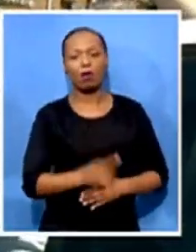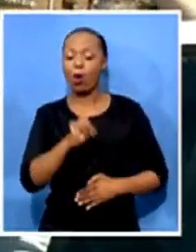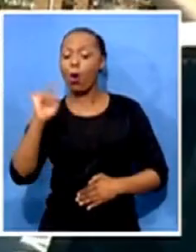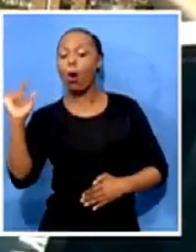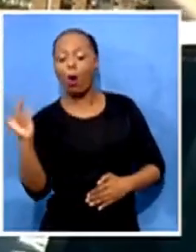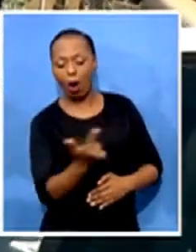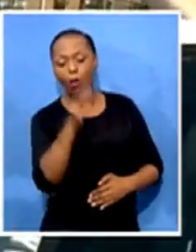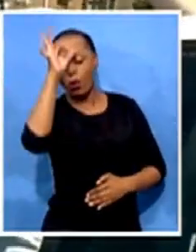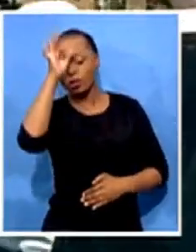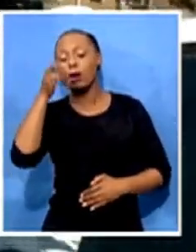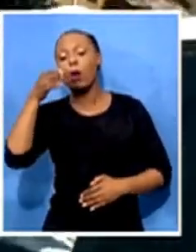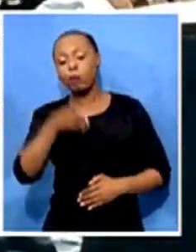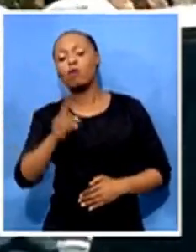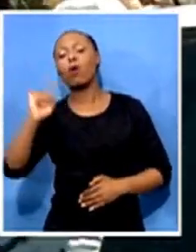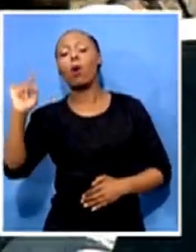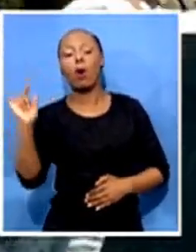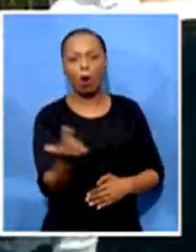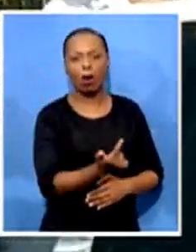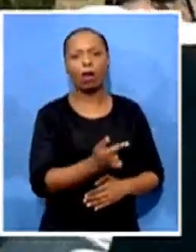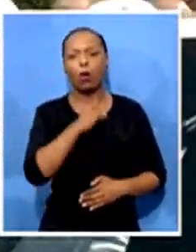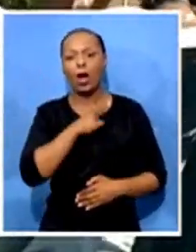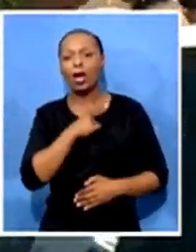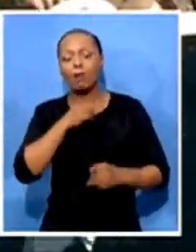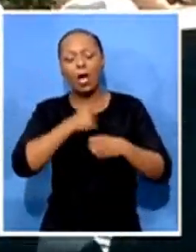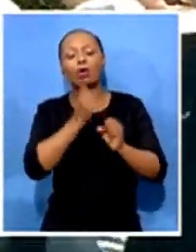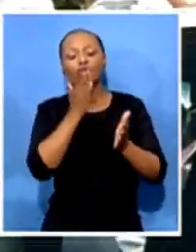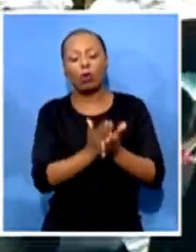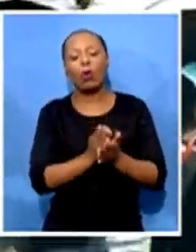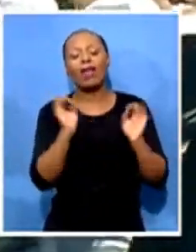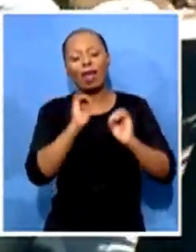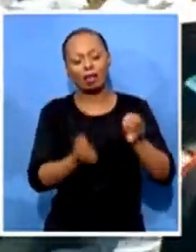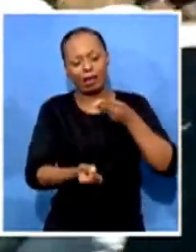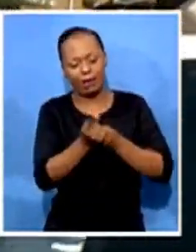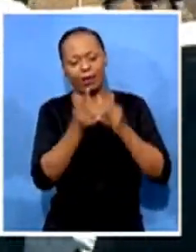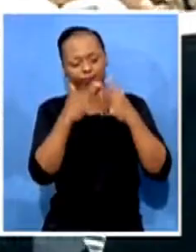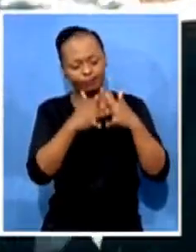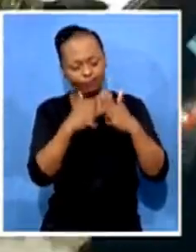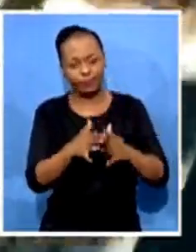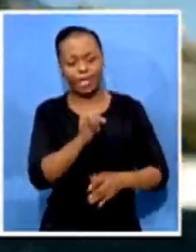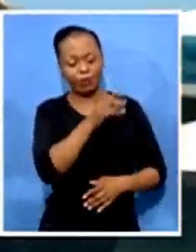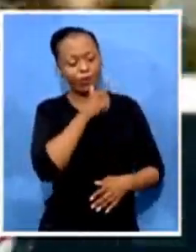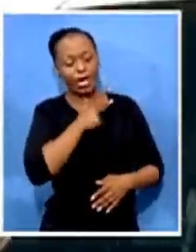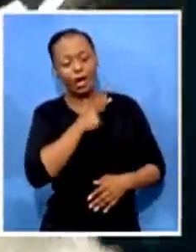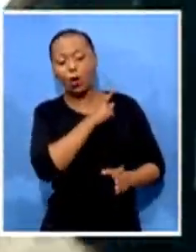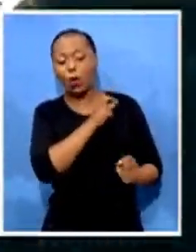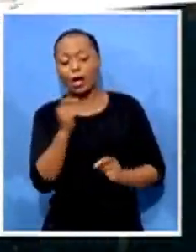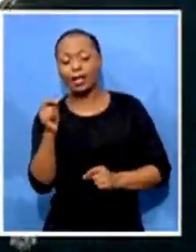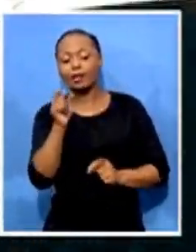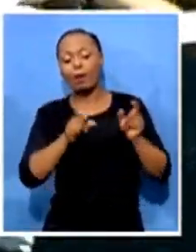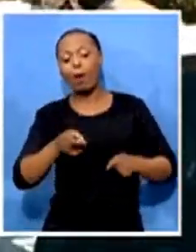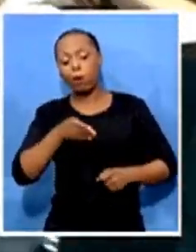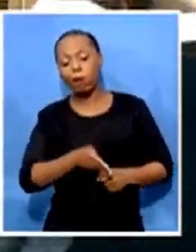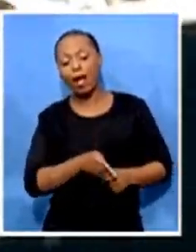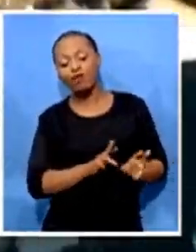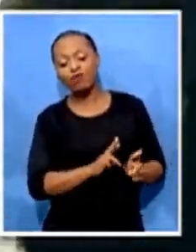today. If you tell me this 100 is ready, we go, we move, we do what must be done, we bring the 100 back. The rest,